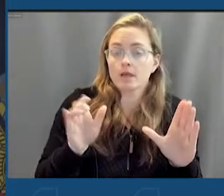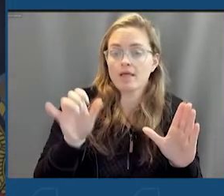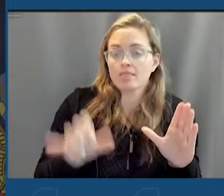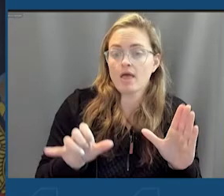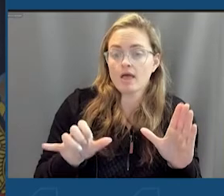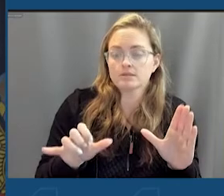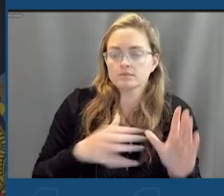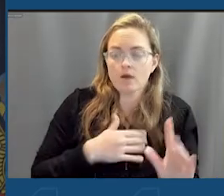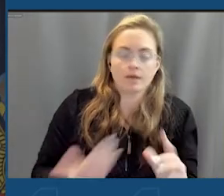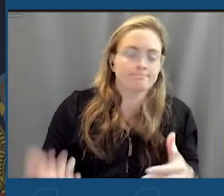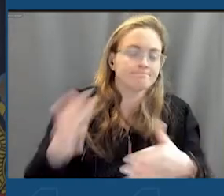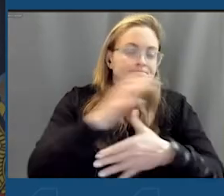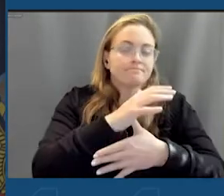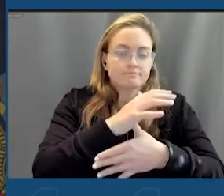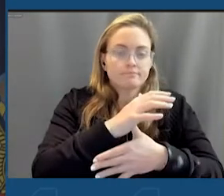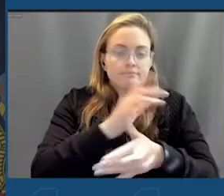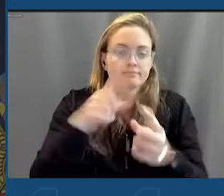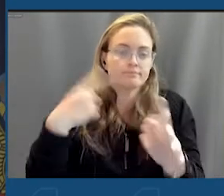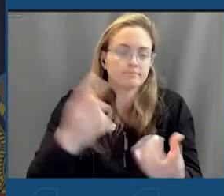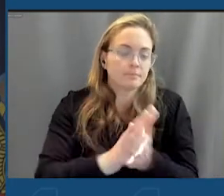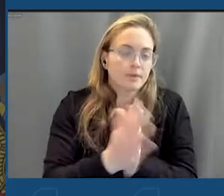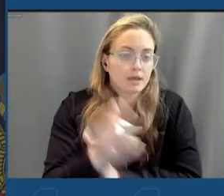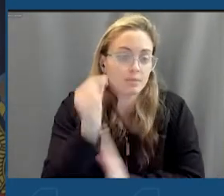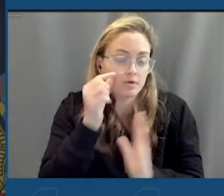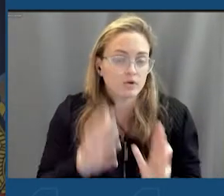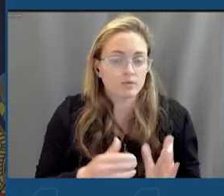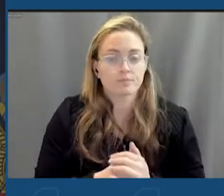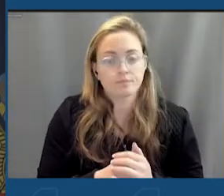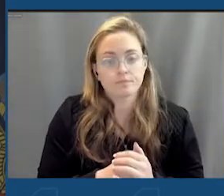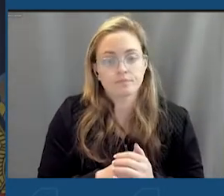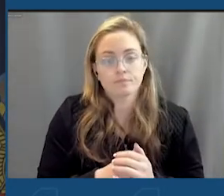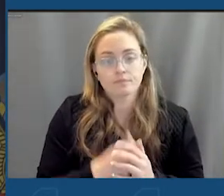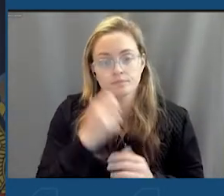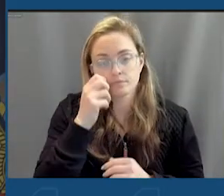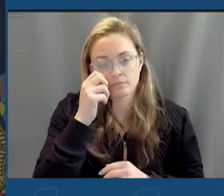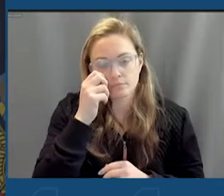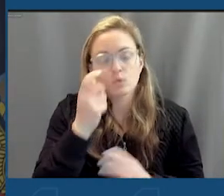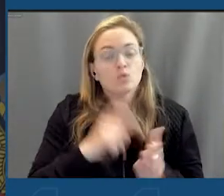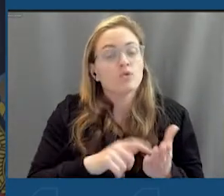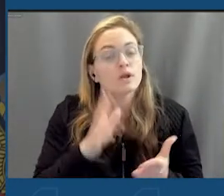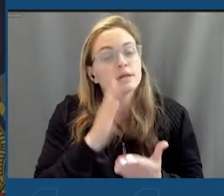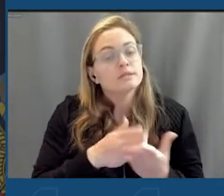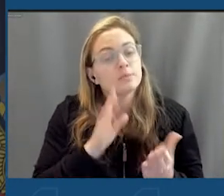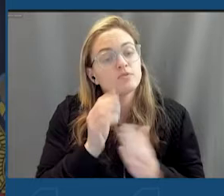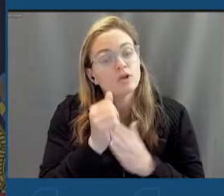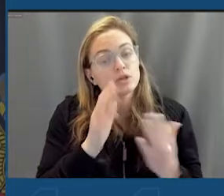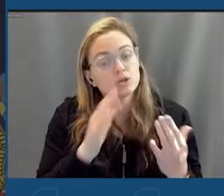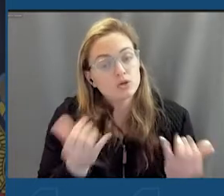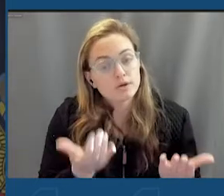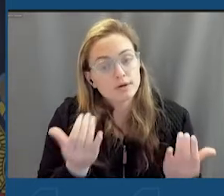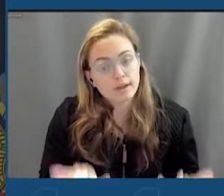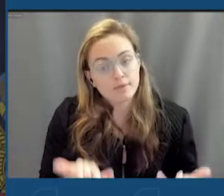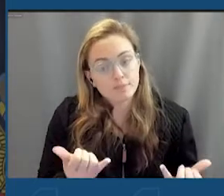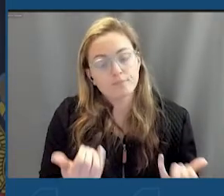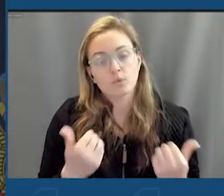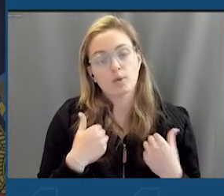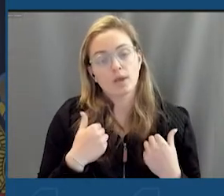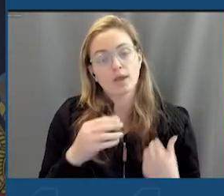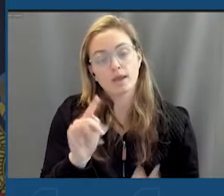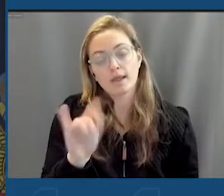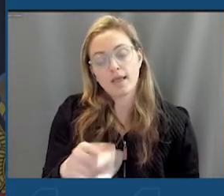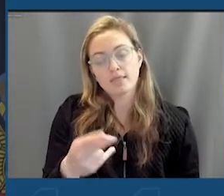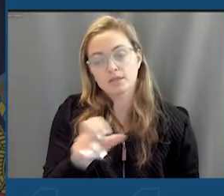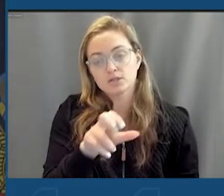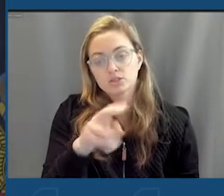my number one priority since I became the governor. I want to recognize some of our leaders who are here today. We have Kathy Sheehan, who's going to